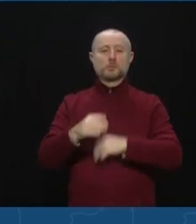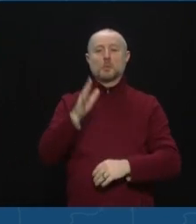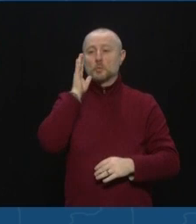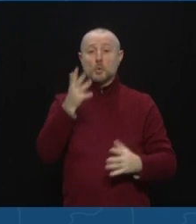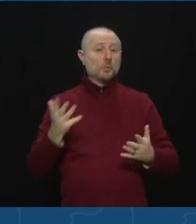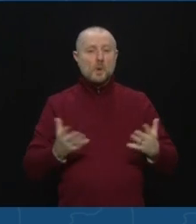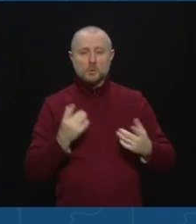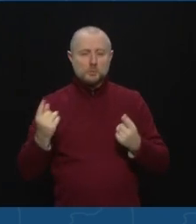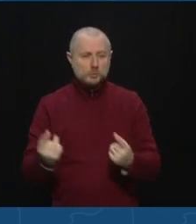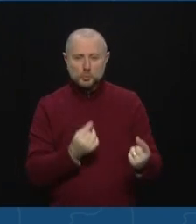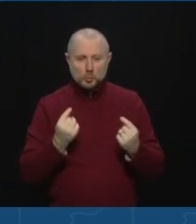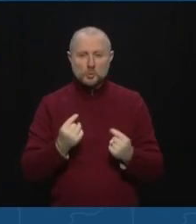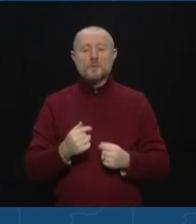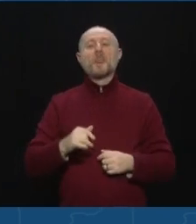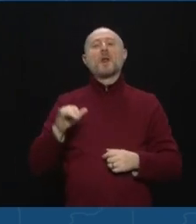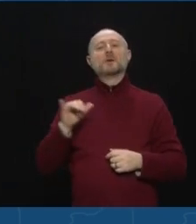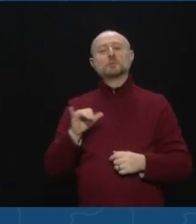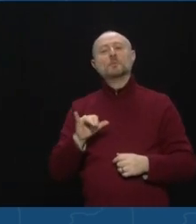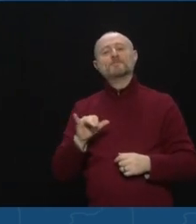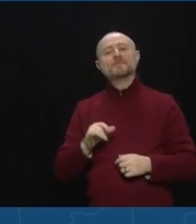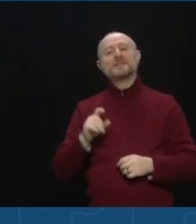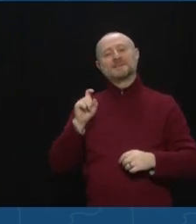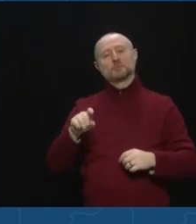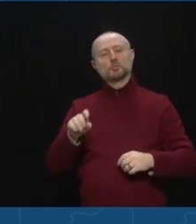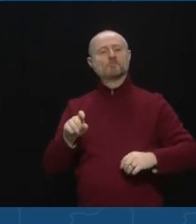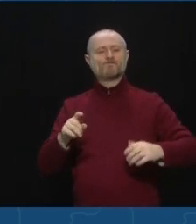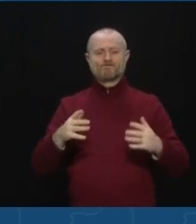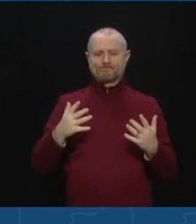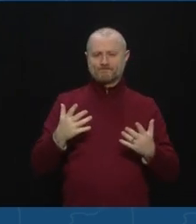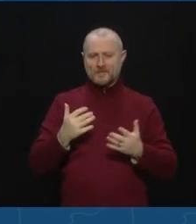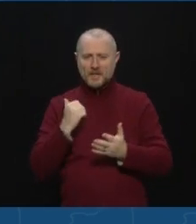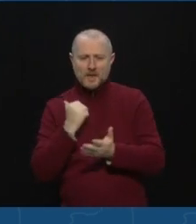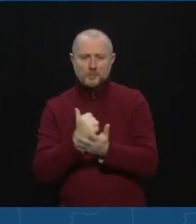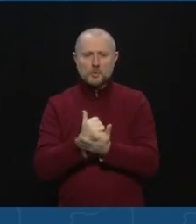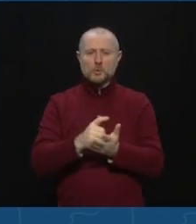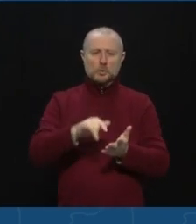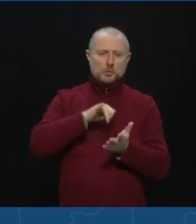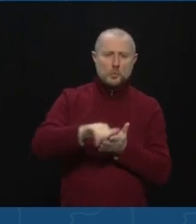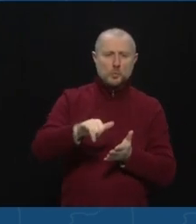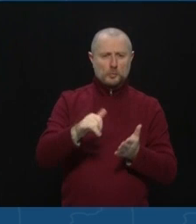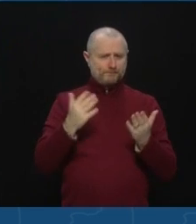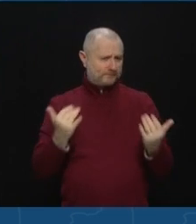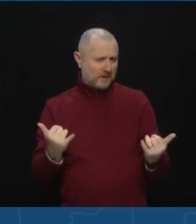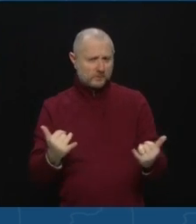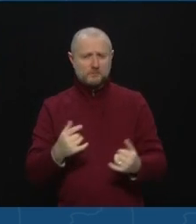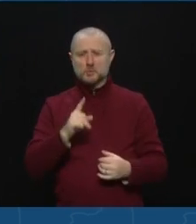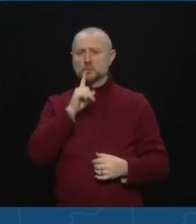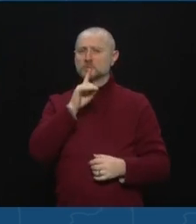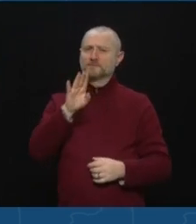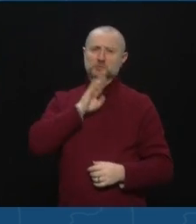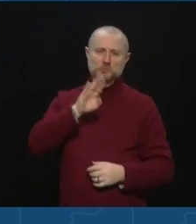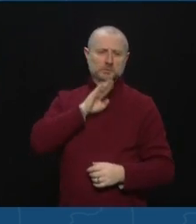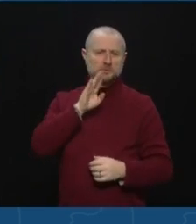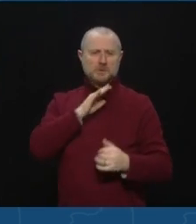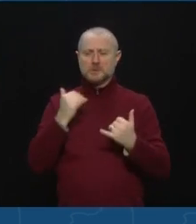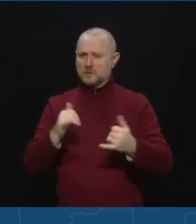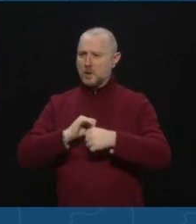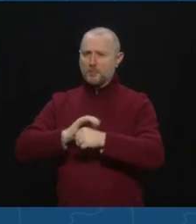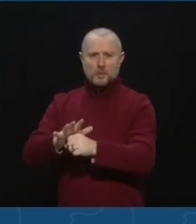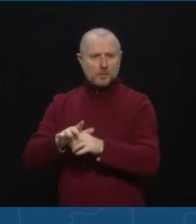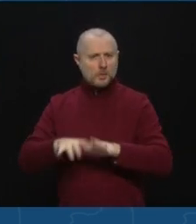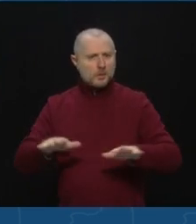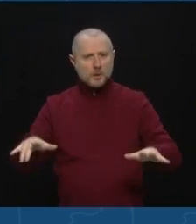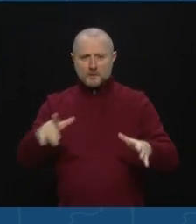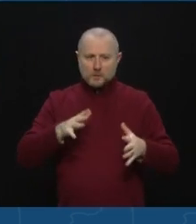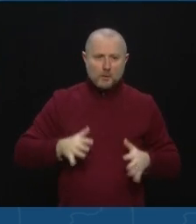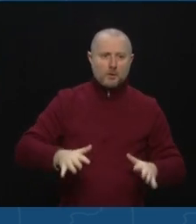also about meeting New Yorkers where they are now, frustrated by a persistent pandemic, anxious about rising prices for everything